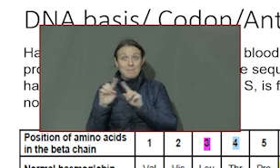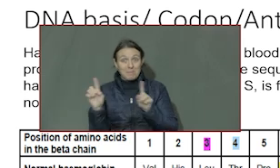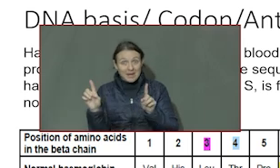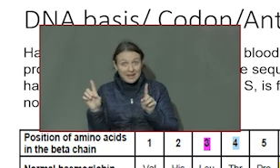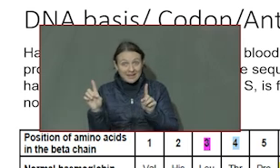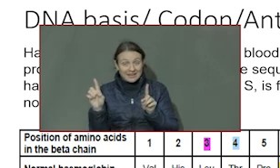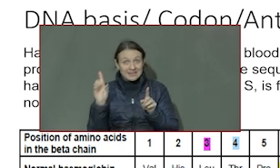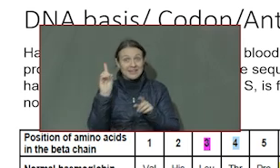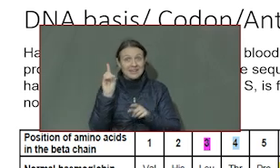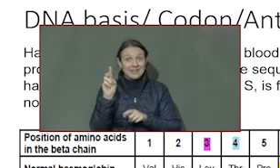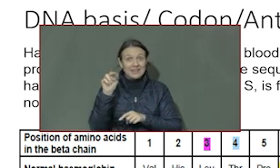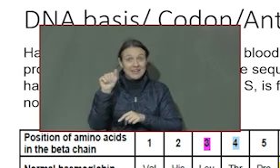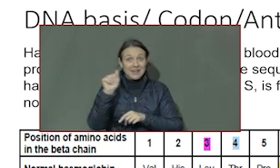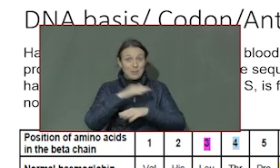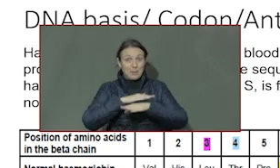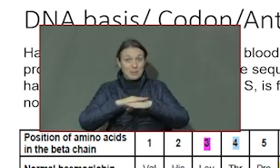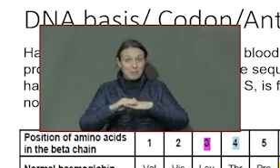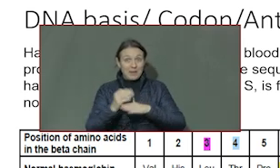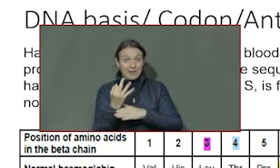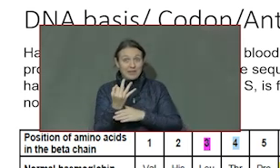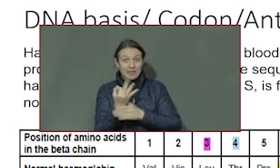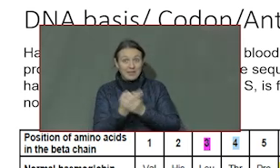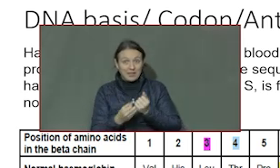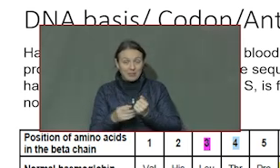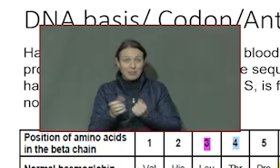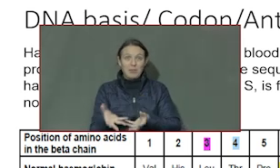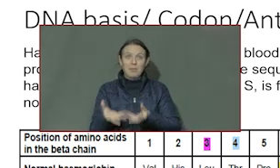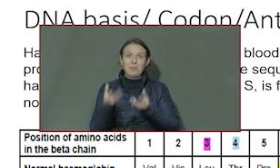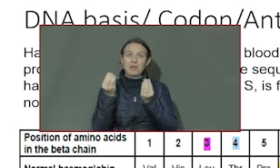DNA-based triplet of leucine.